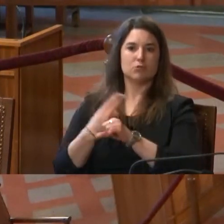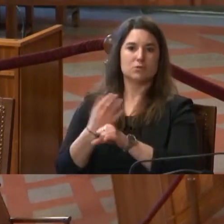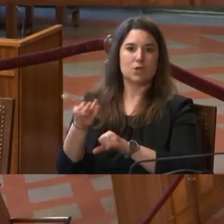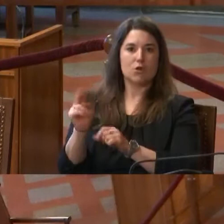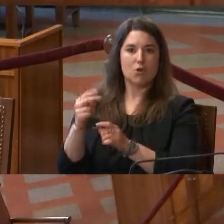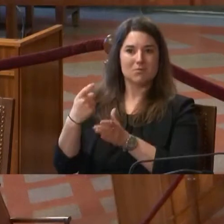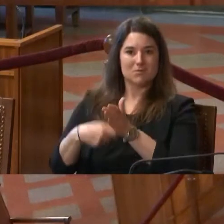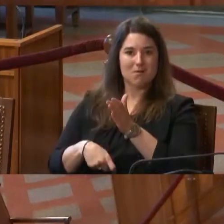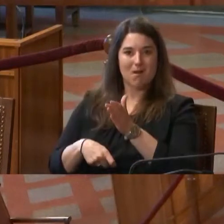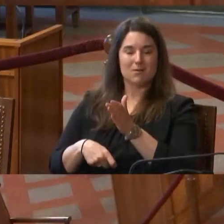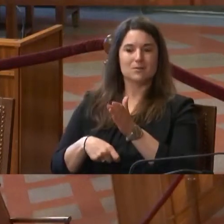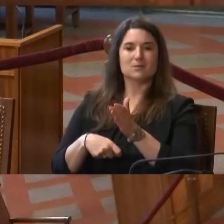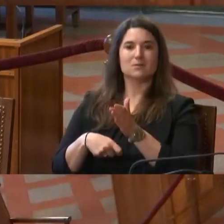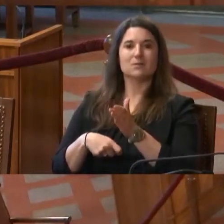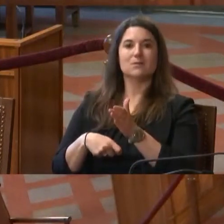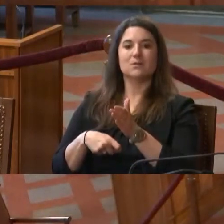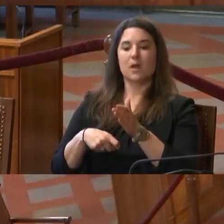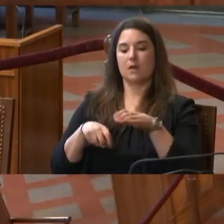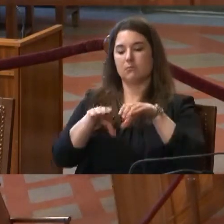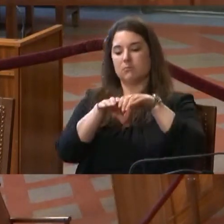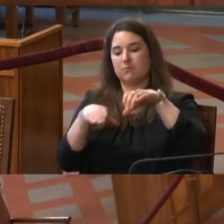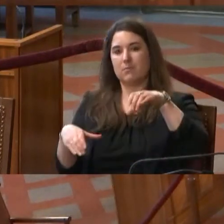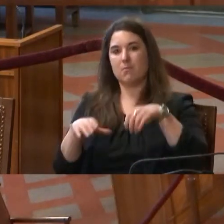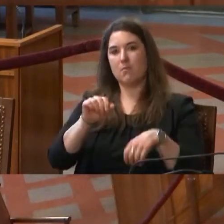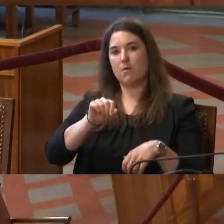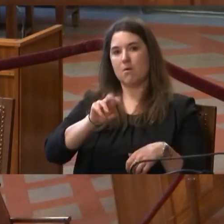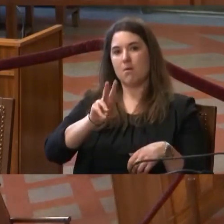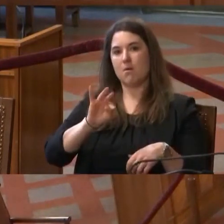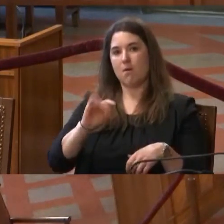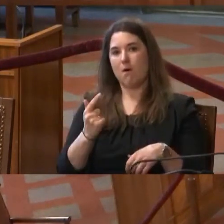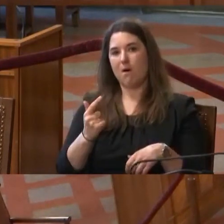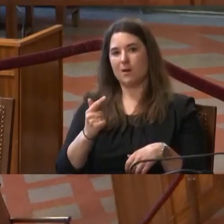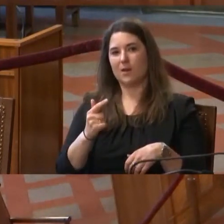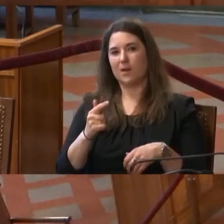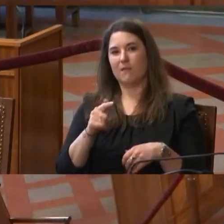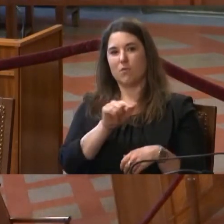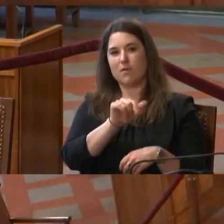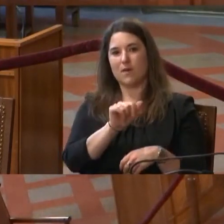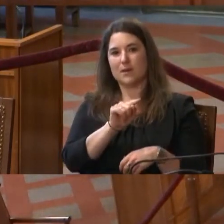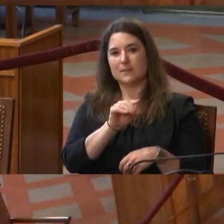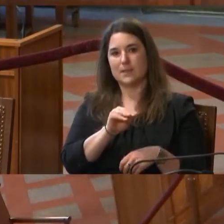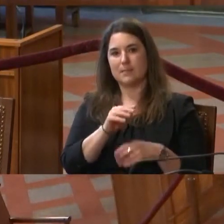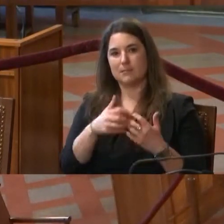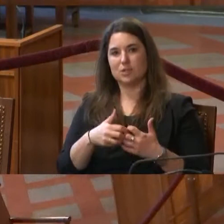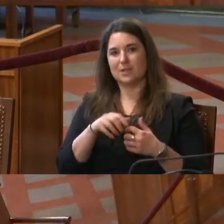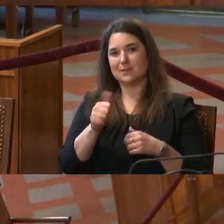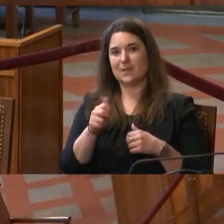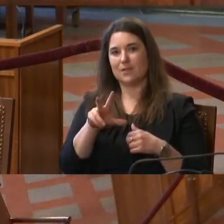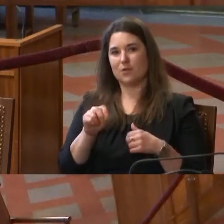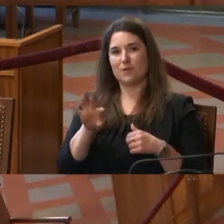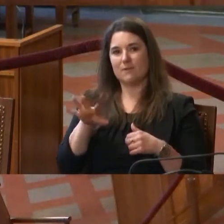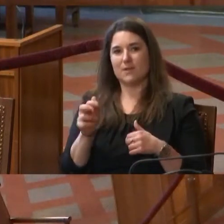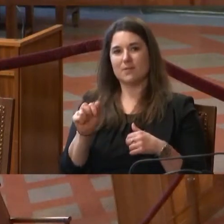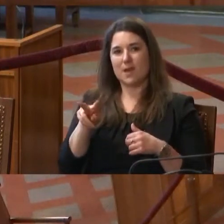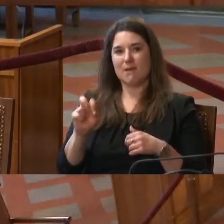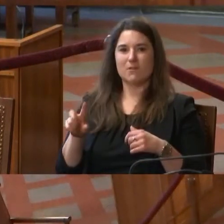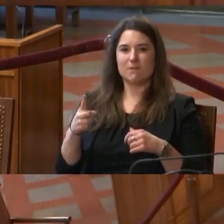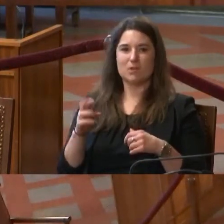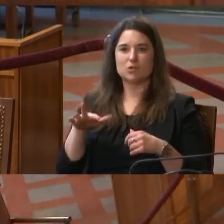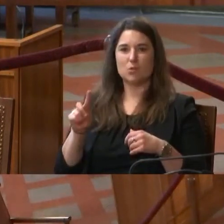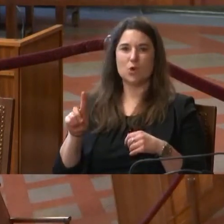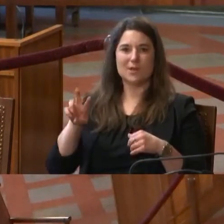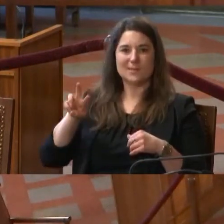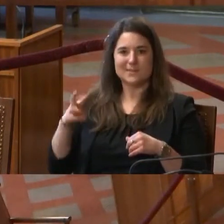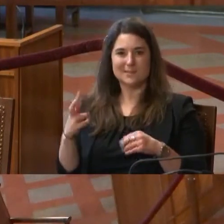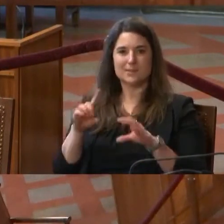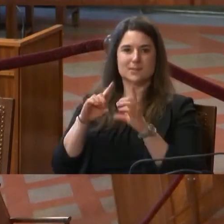own cost and expense an awning to be placed over the ATM machine at 1030 5th Avenue, 1st Ward, 6th Council